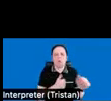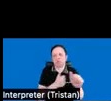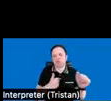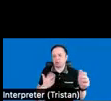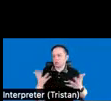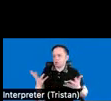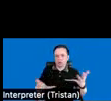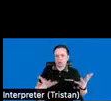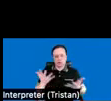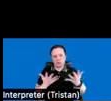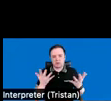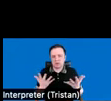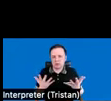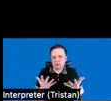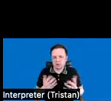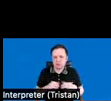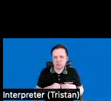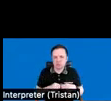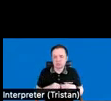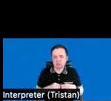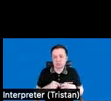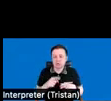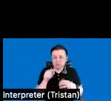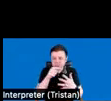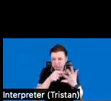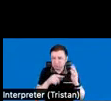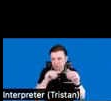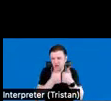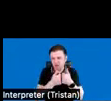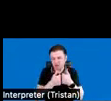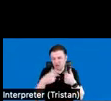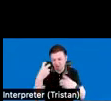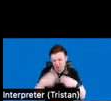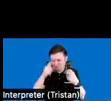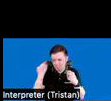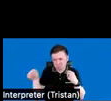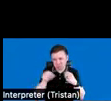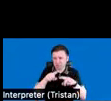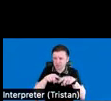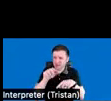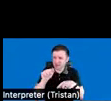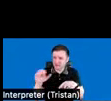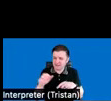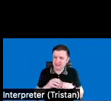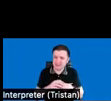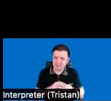These challenges may pose tremendous issues for people who rely on AAC.